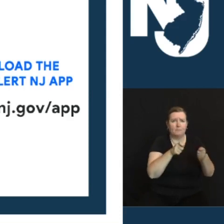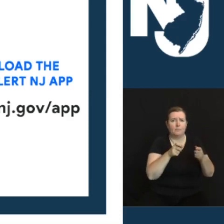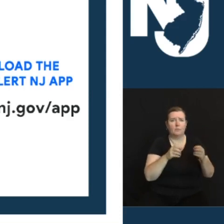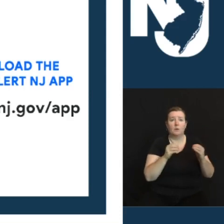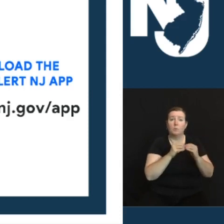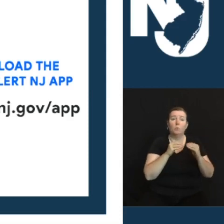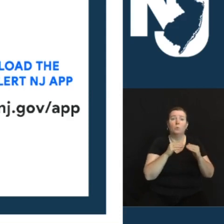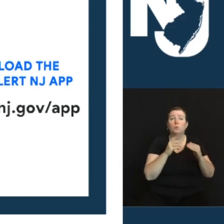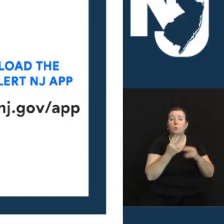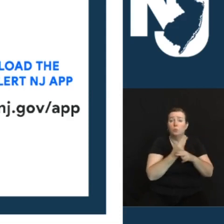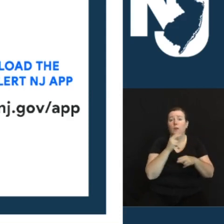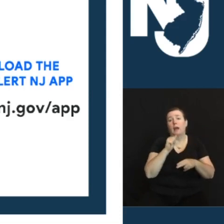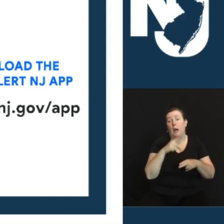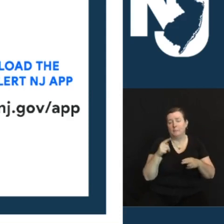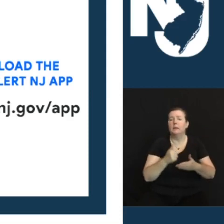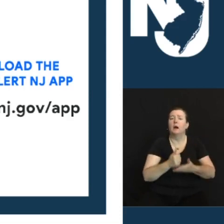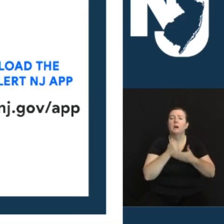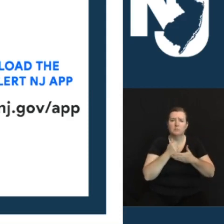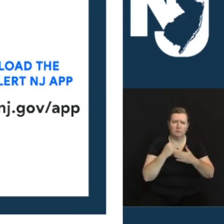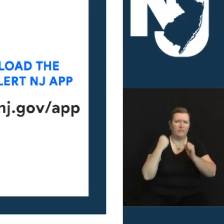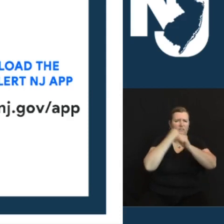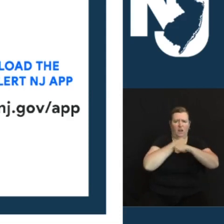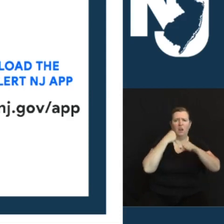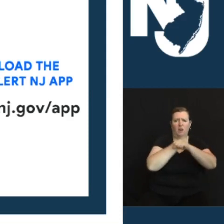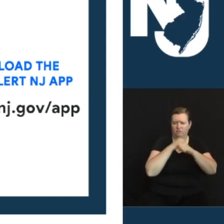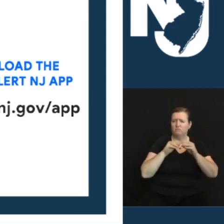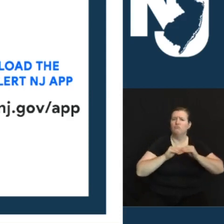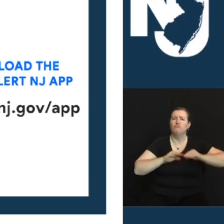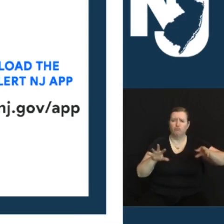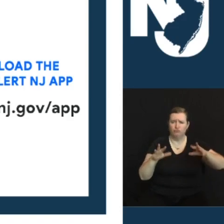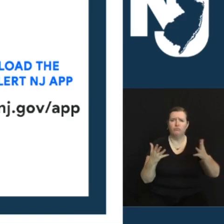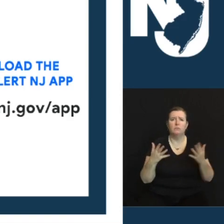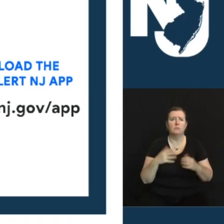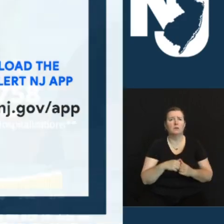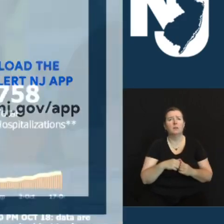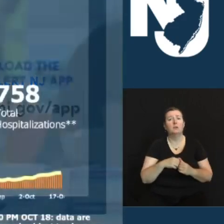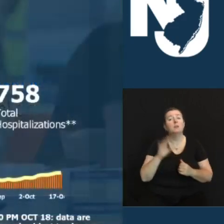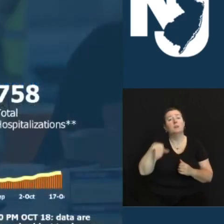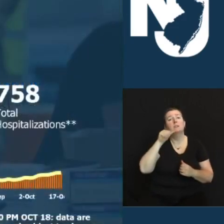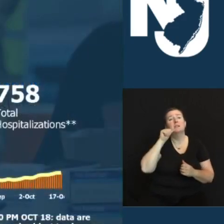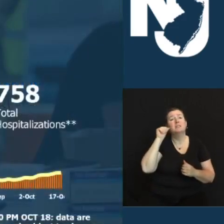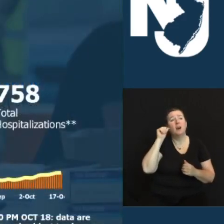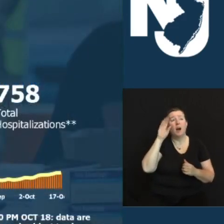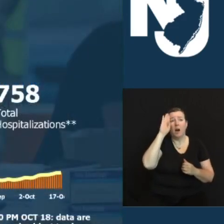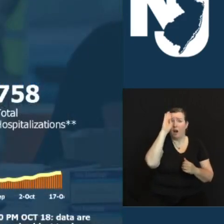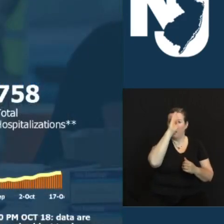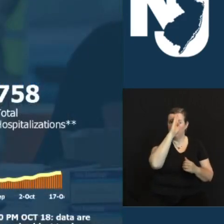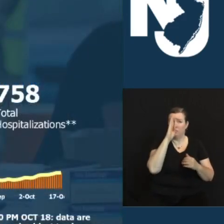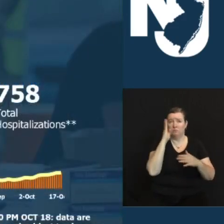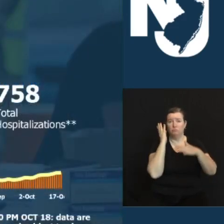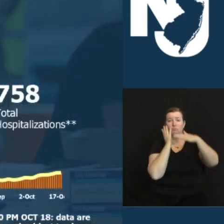state. In our healthcare system yesterday, our hospitals were treating a total of